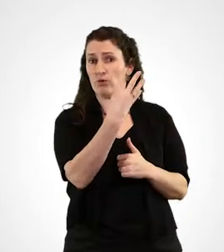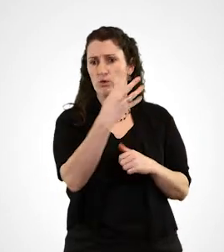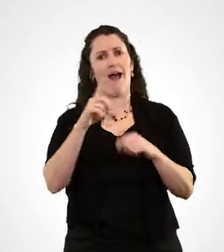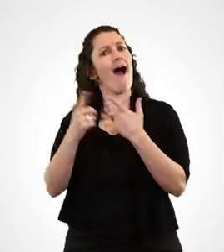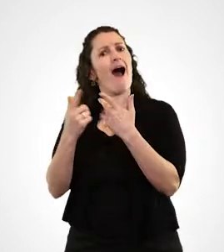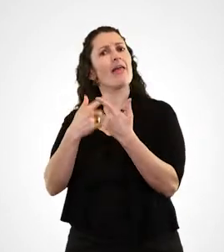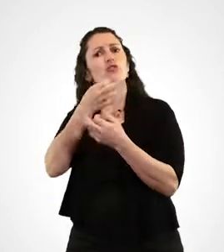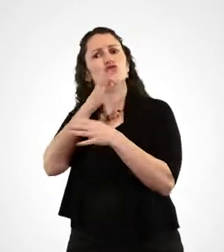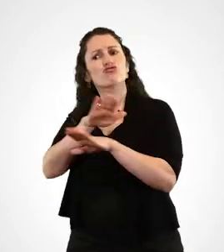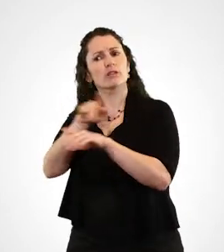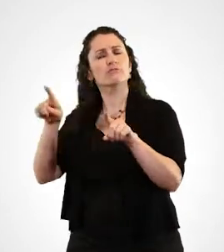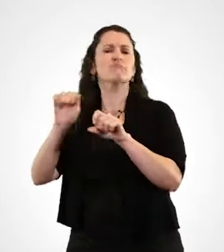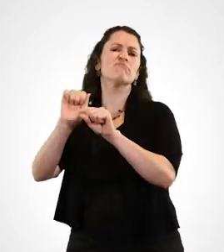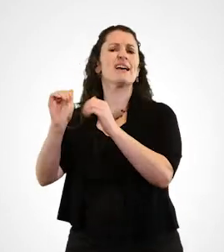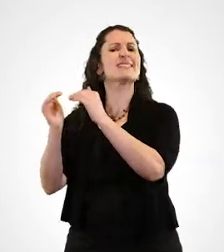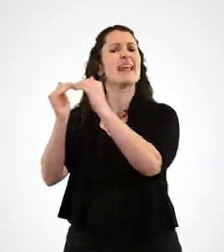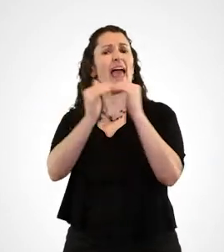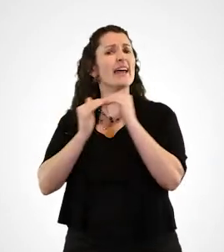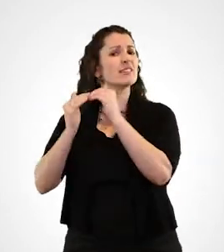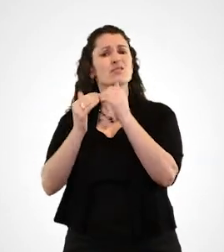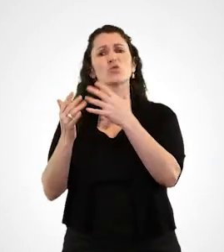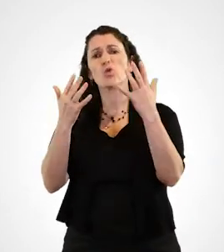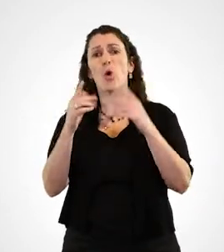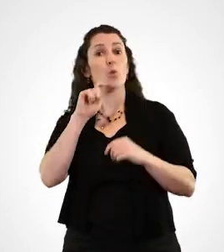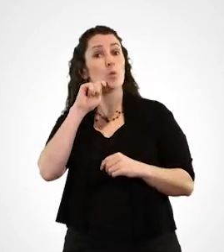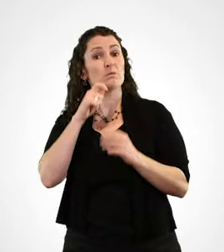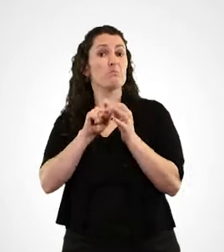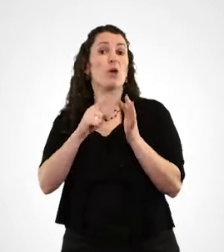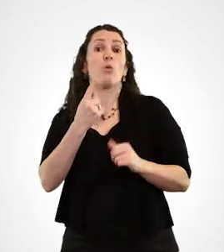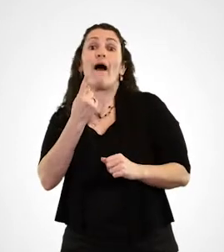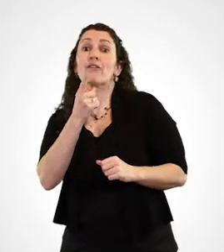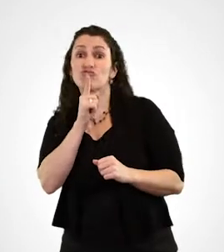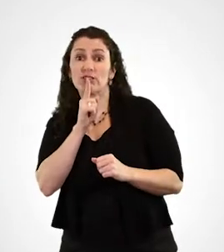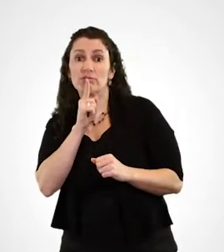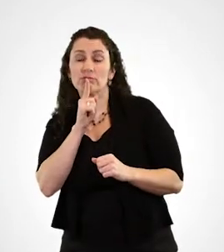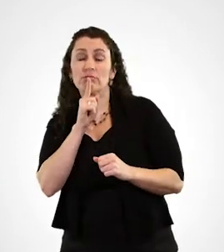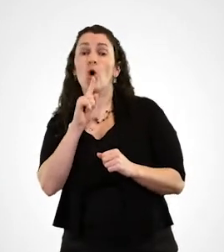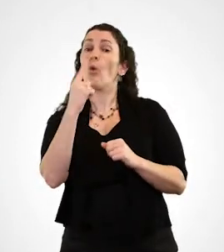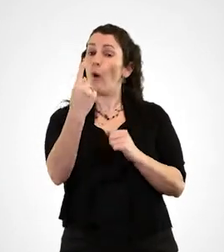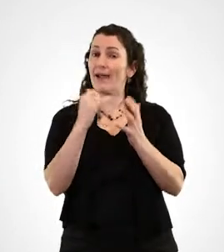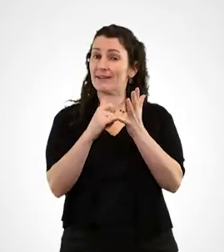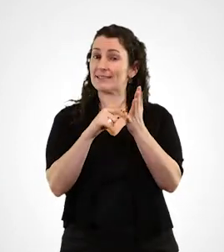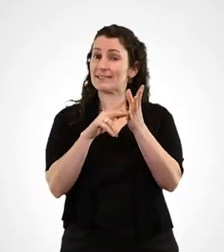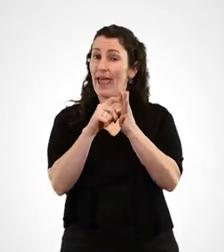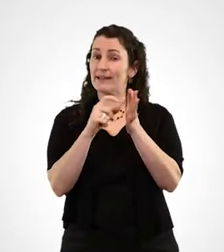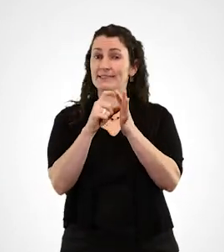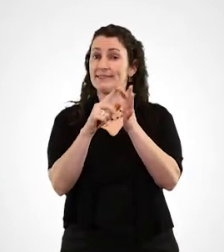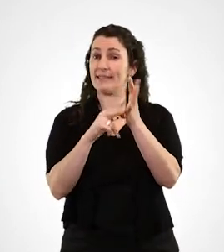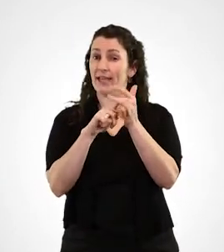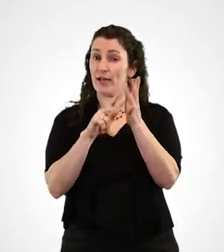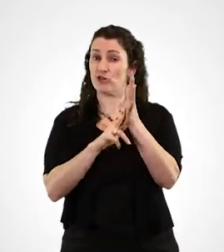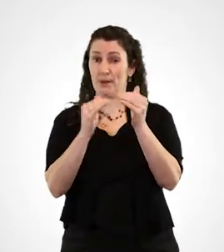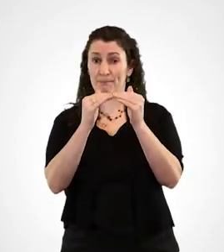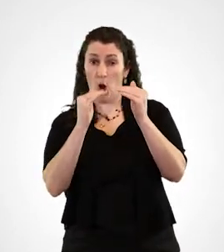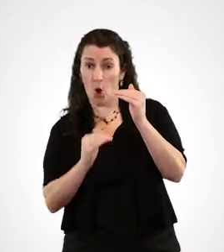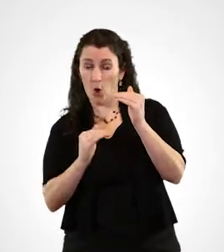standard score, an average standard score is 100, one standard deviation below is 85.